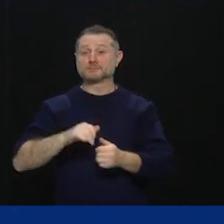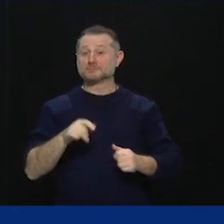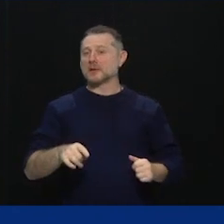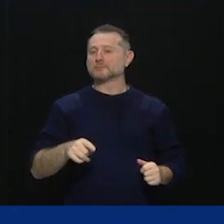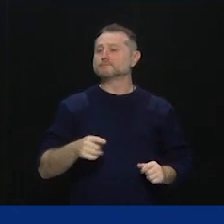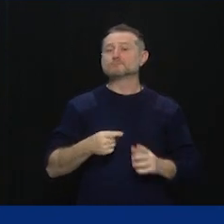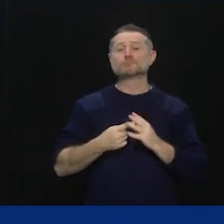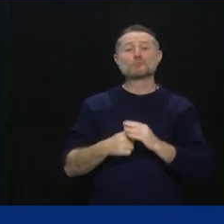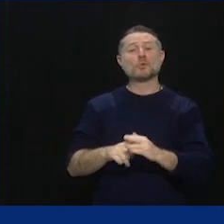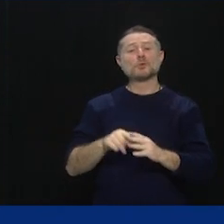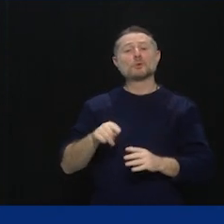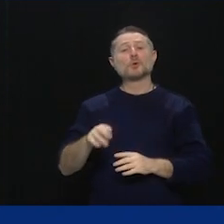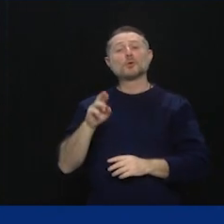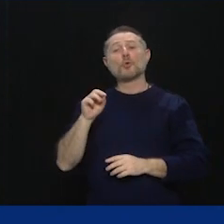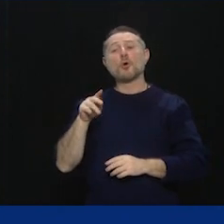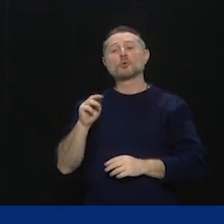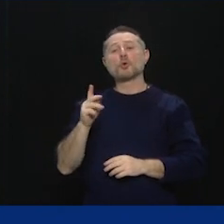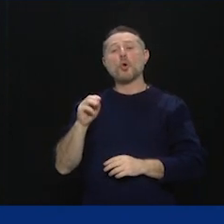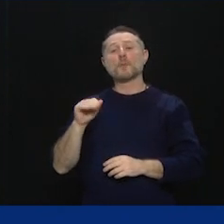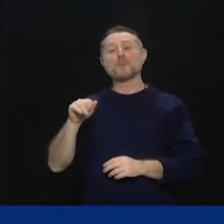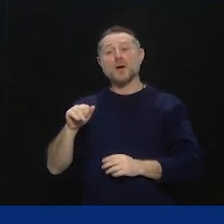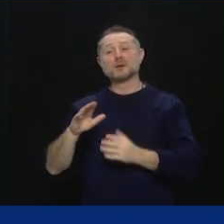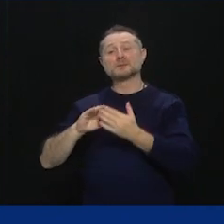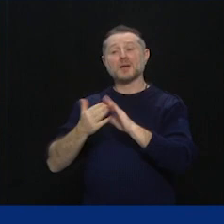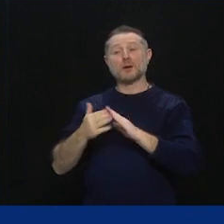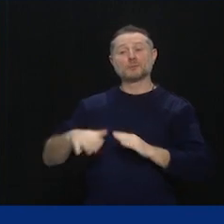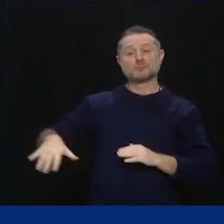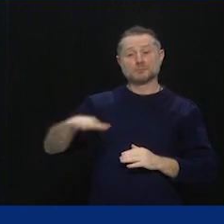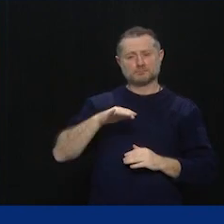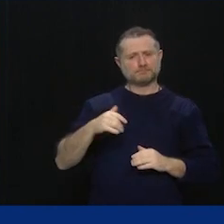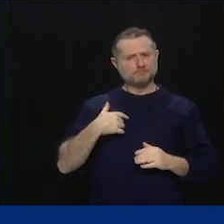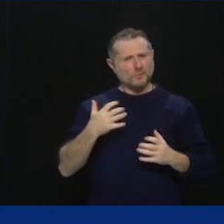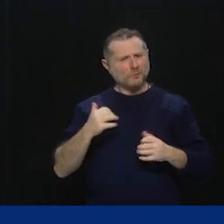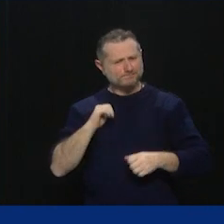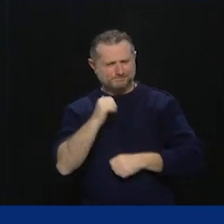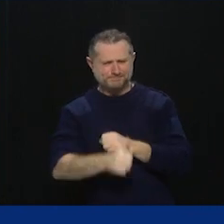development by revitalizing a blighted area that's seen better days.